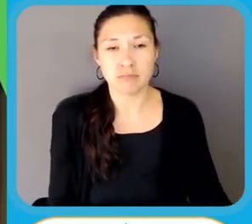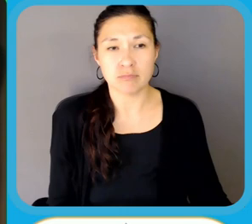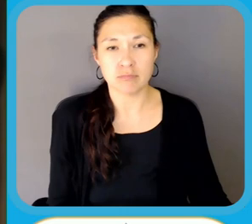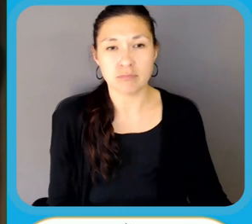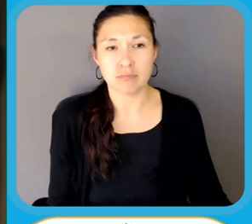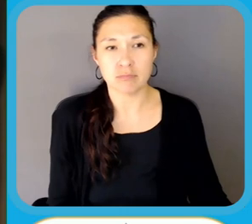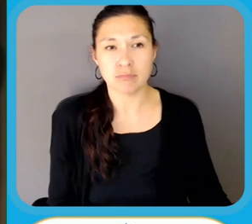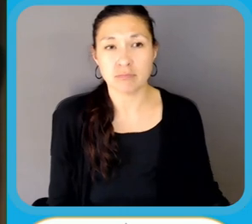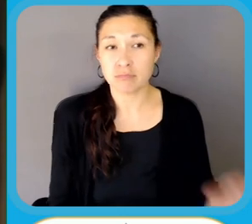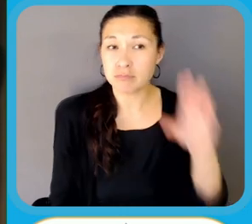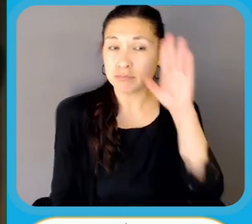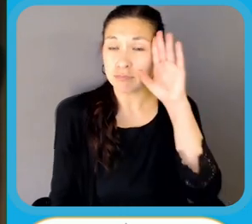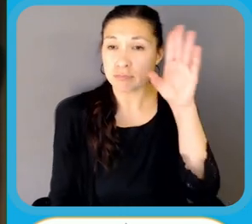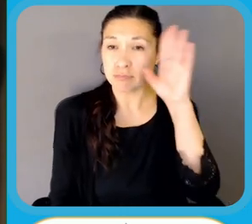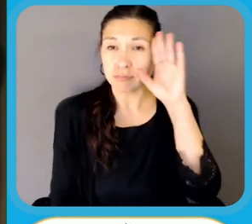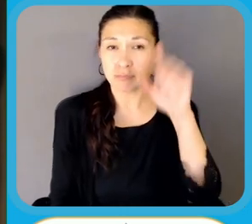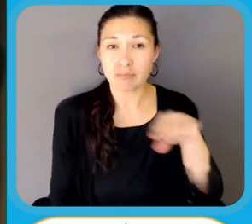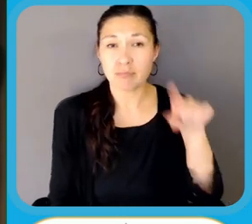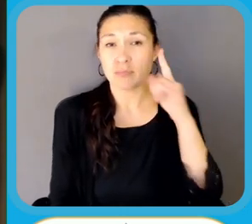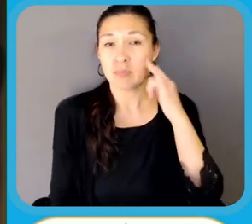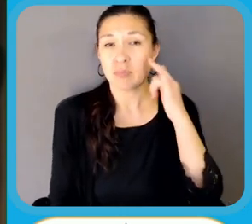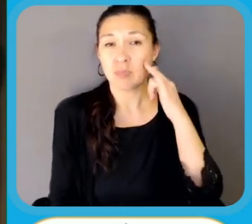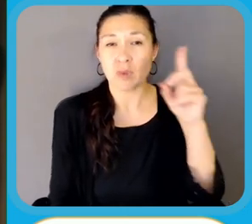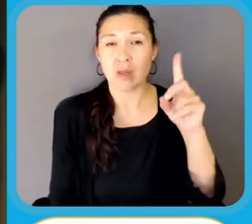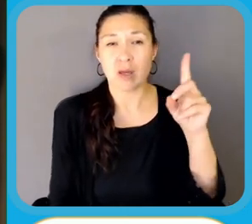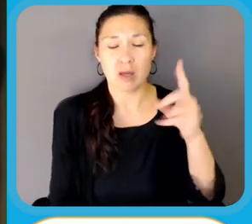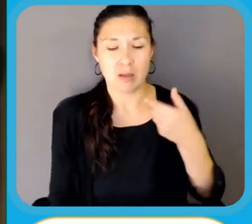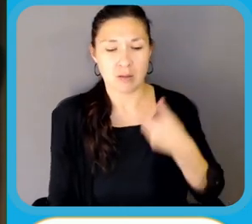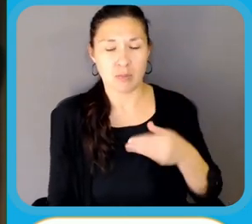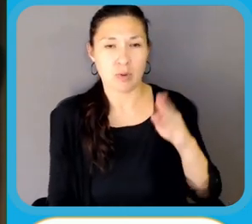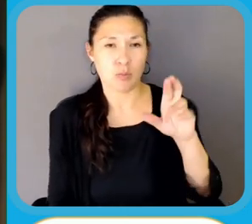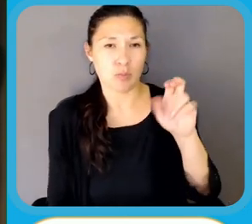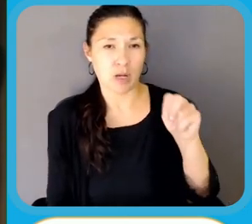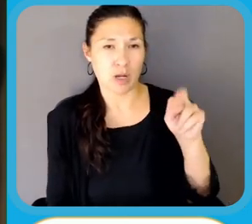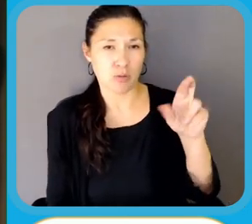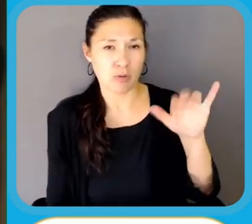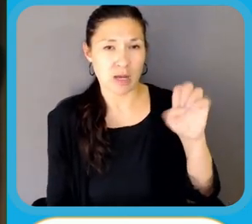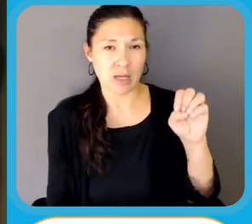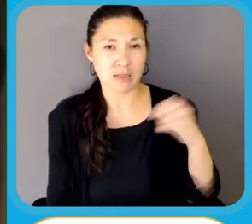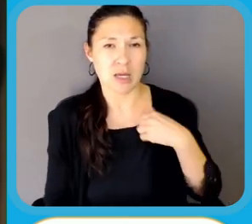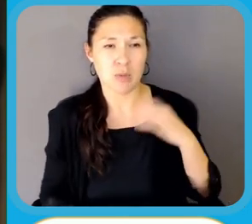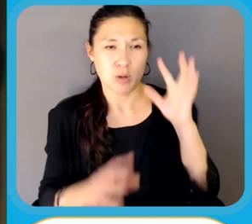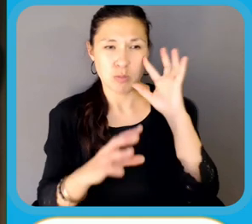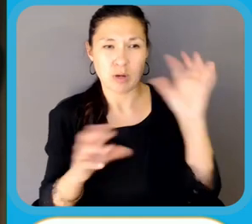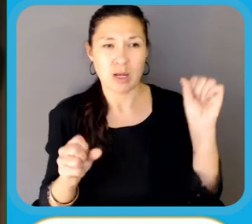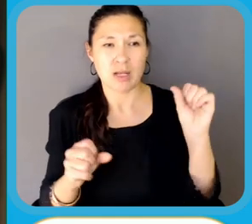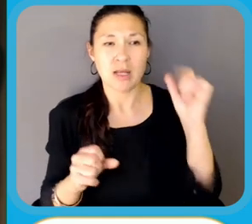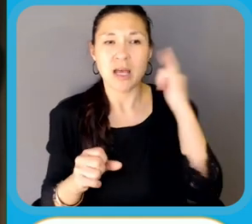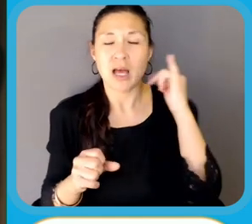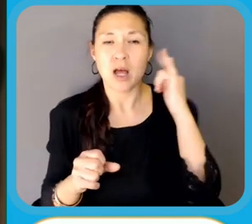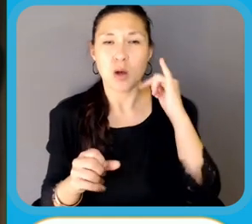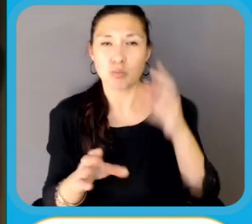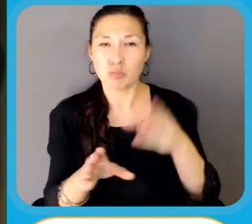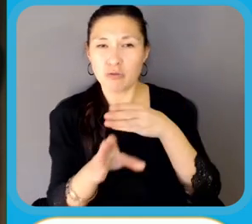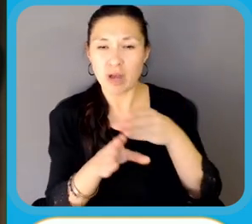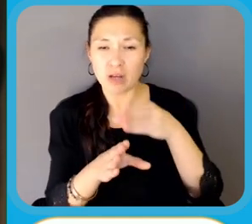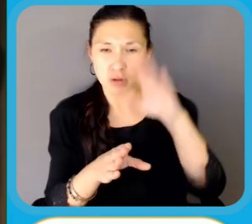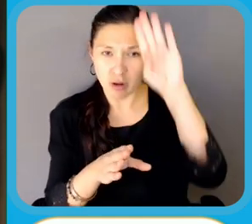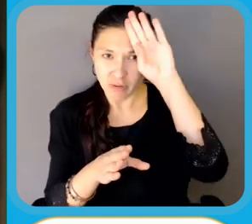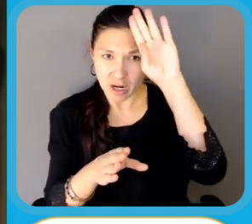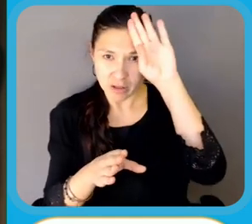Hello, California Democrats. I'm Brian Rice, President of the California Professional Firefighters. I bring greetings from the